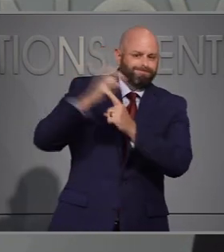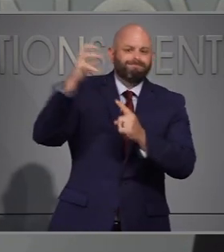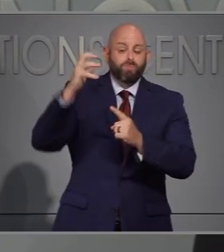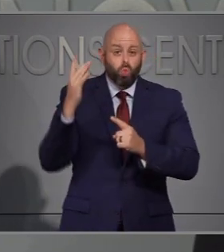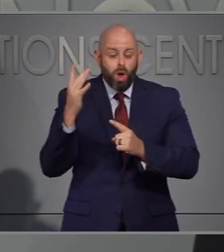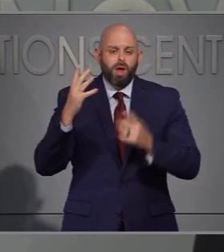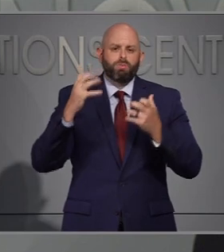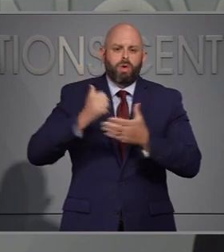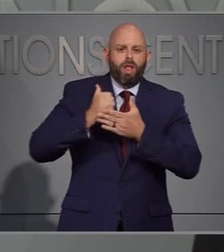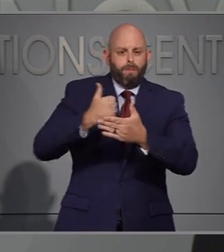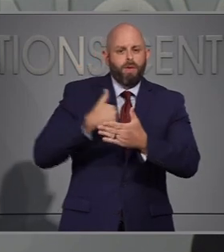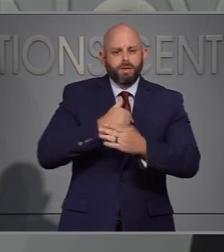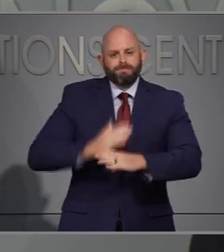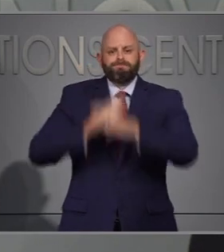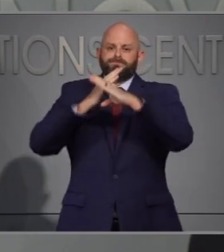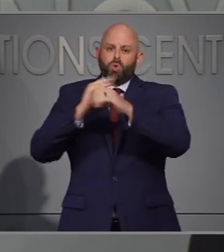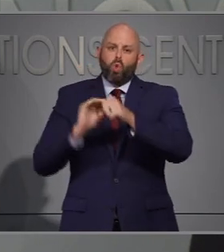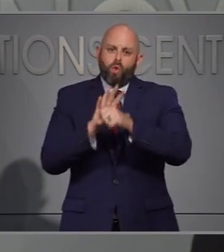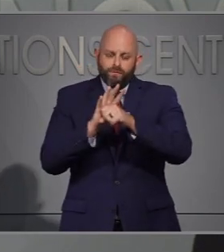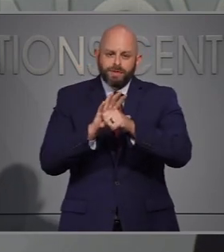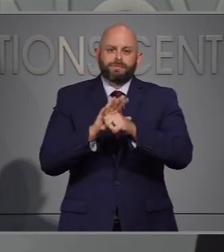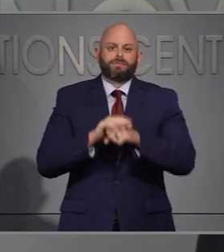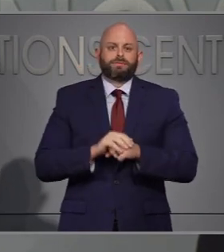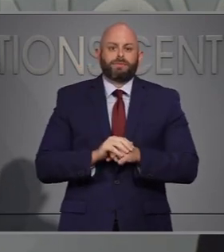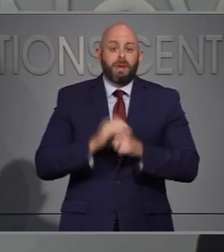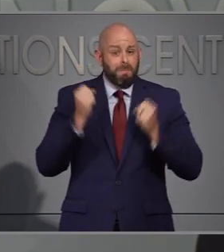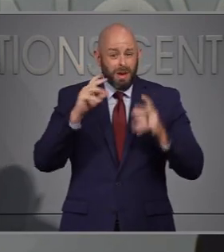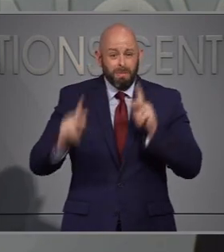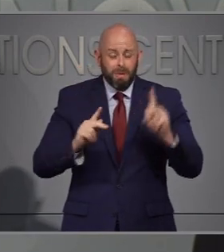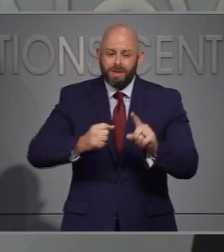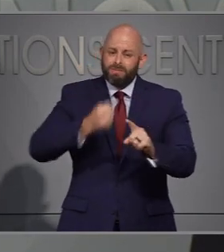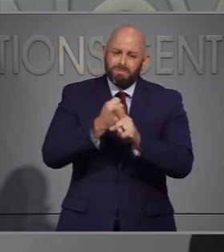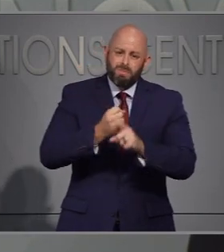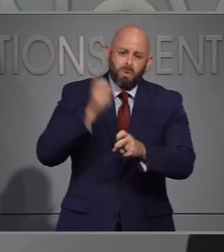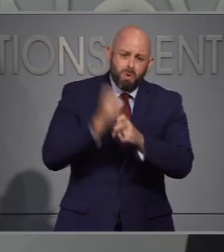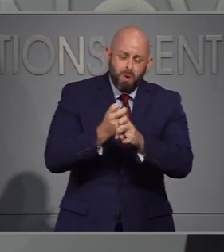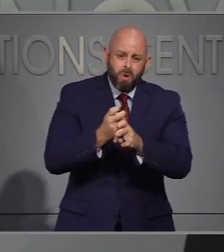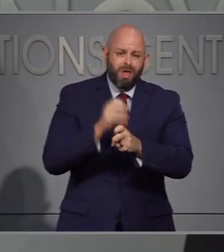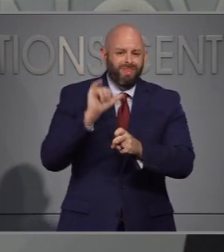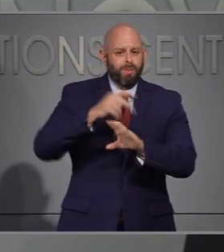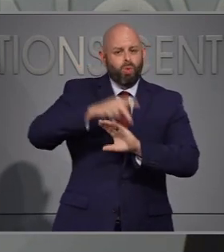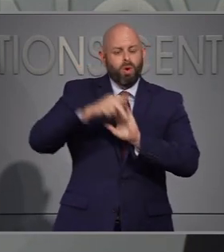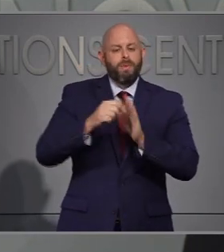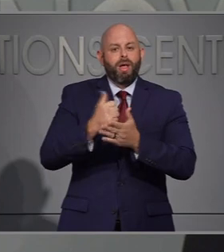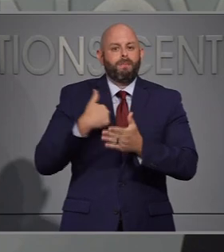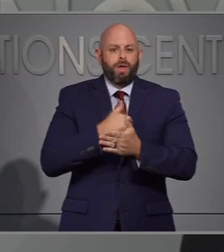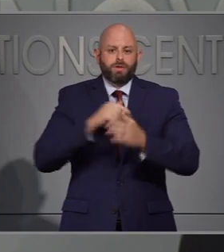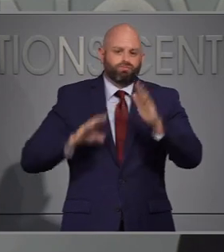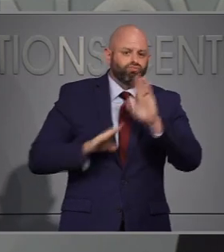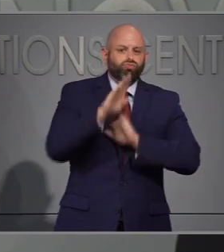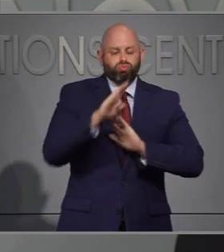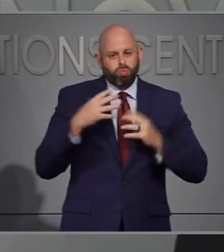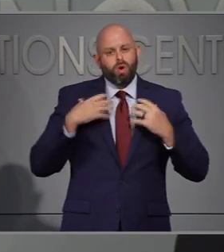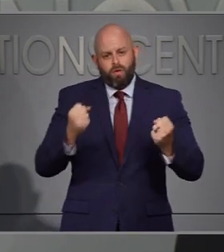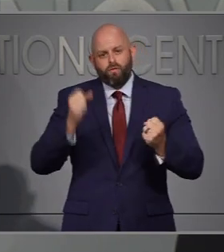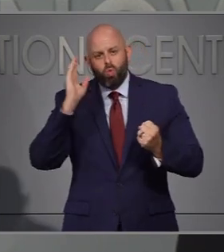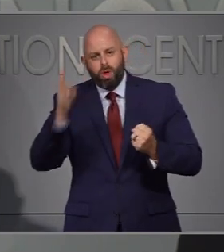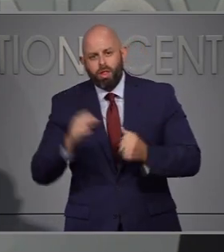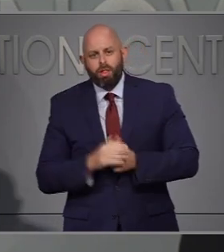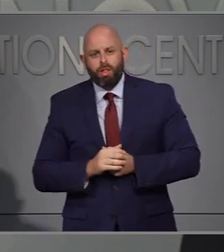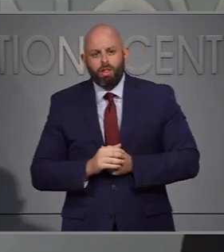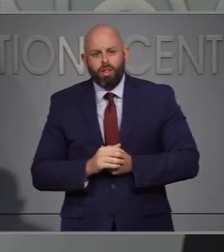of COVID-19 that's having on so many of our residents, and it's going to help us recover. NC Care 360 breaks